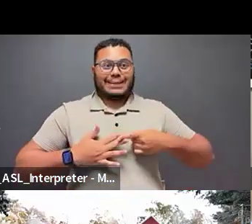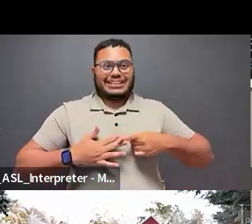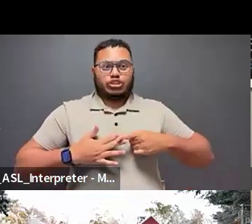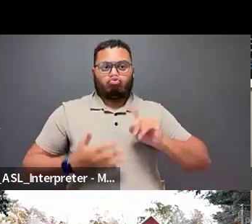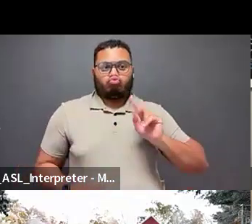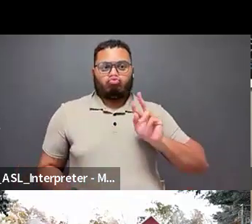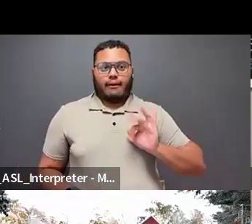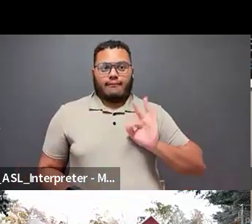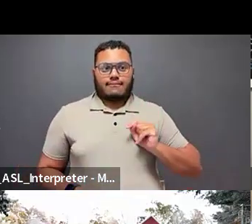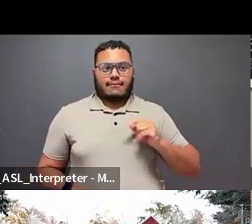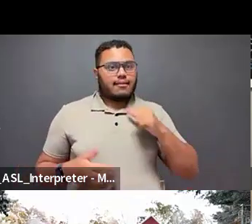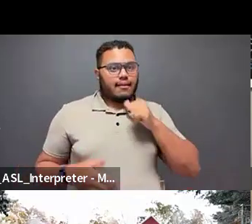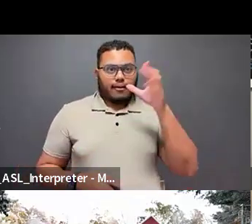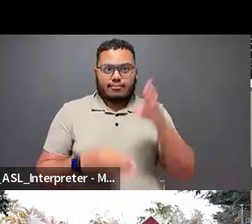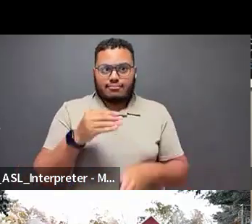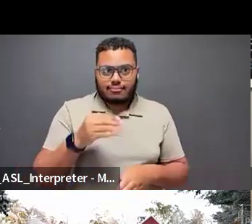the